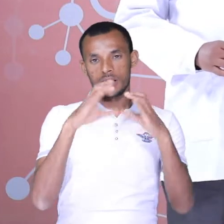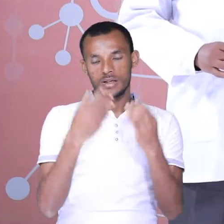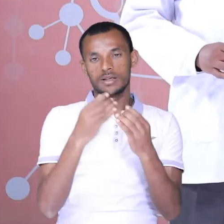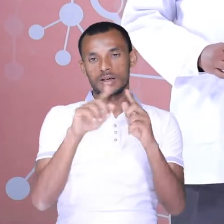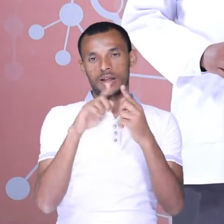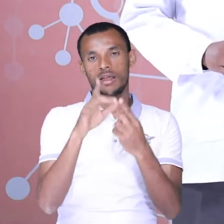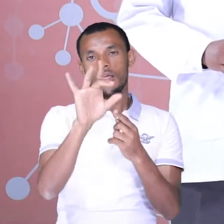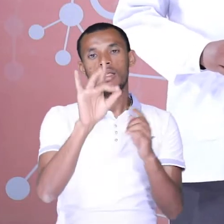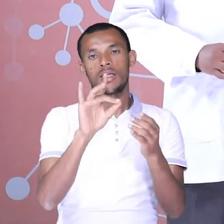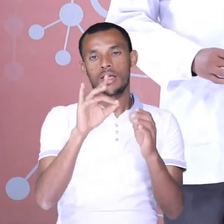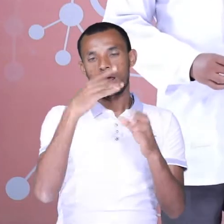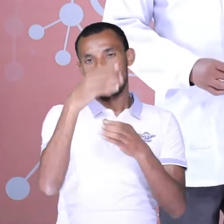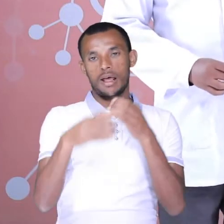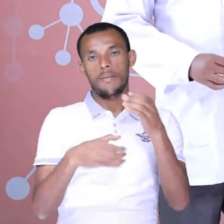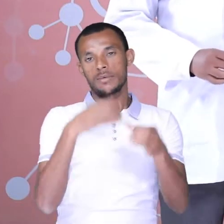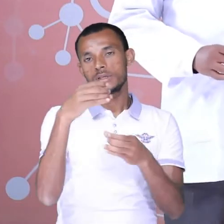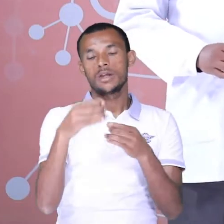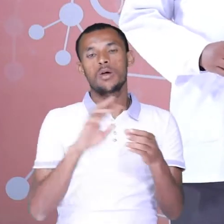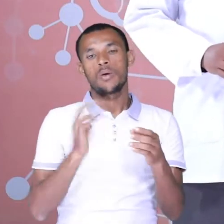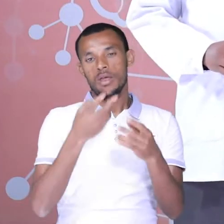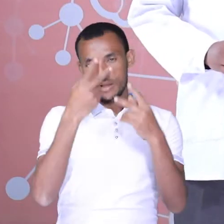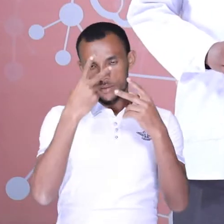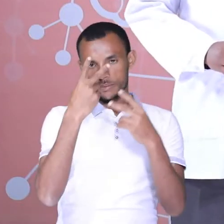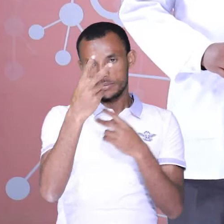8 Chemistry, we tried to see